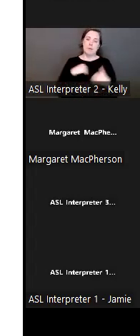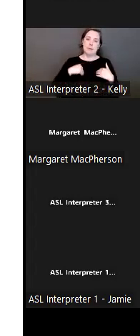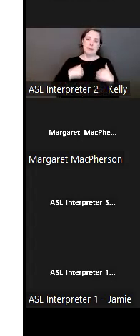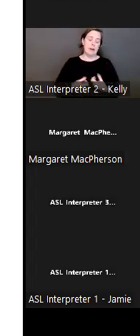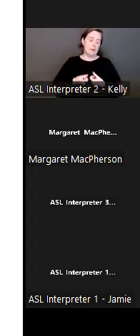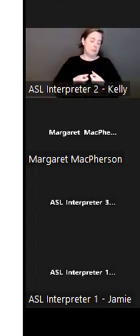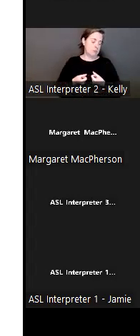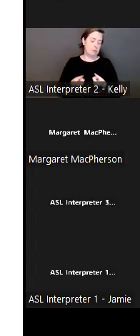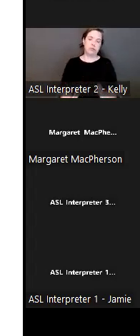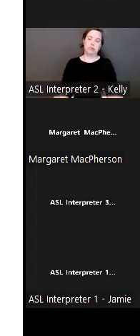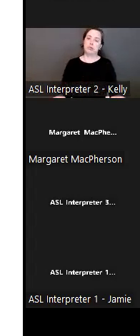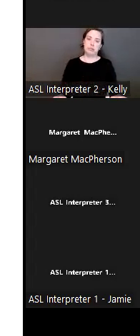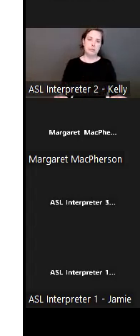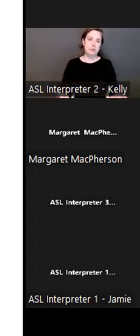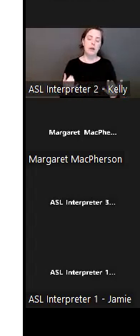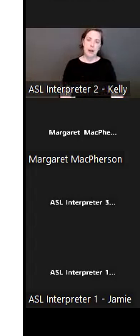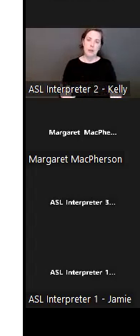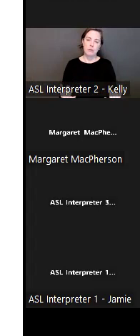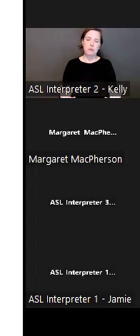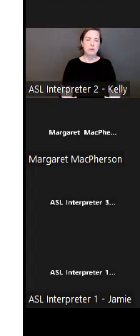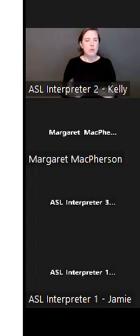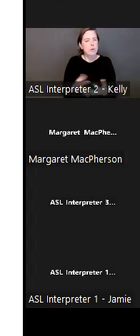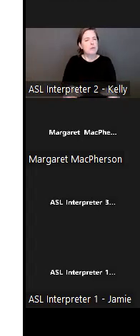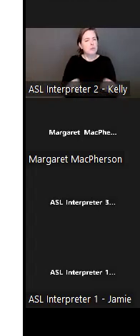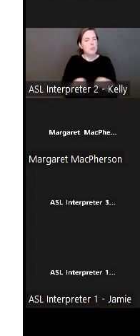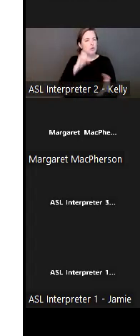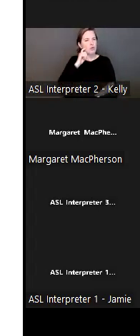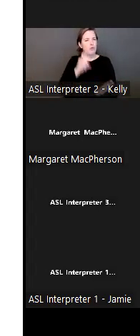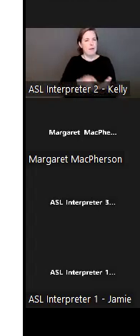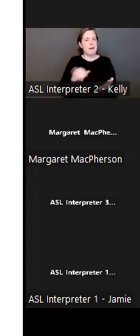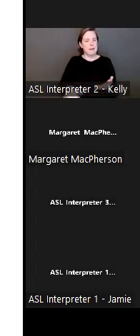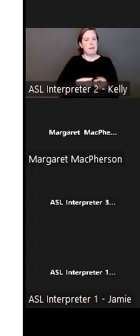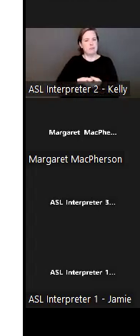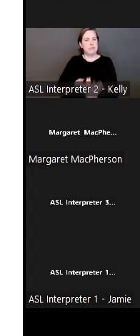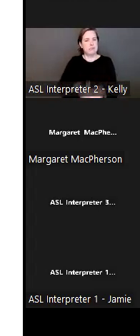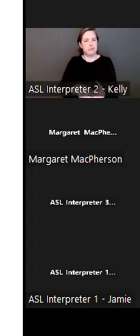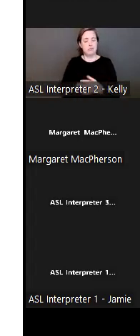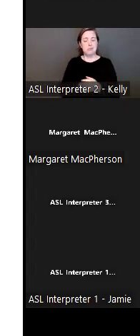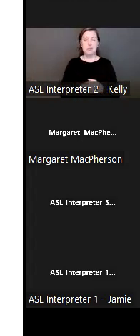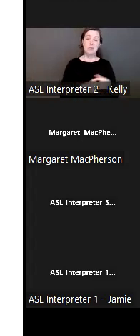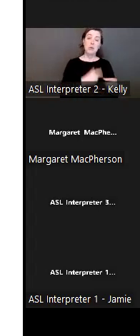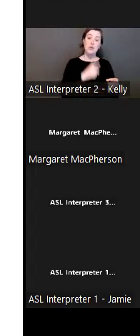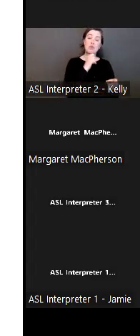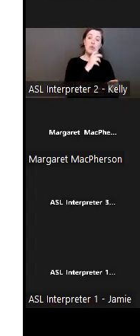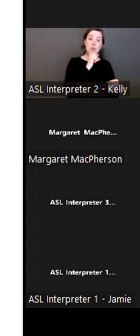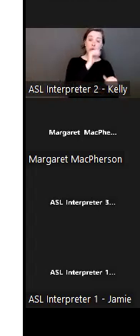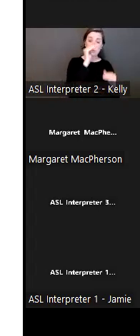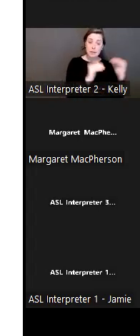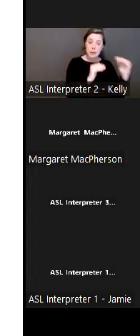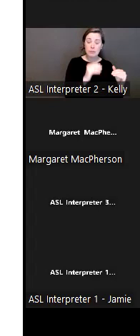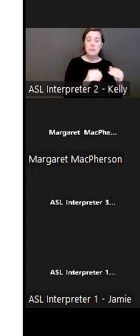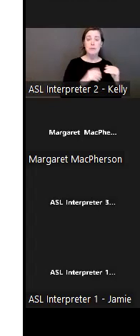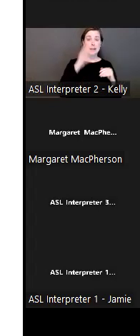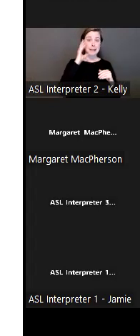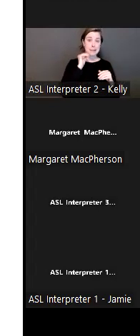exhaustion, that the work that we do to support people, to support older adults who might be experiencing or at risk of experiencing violence,